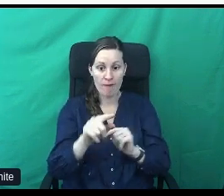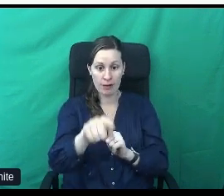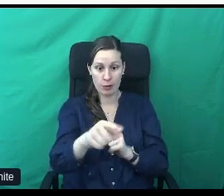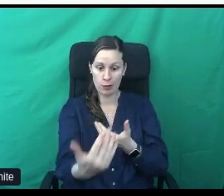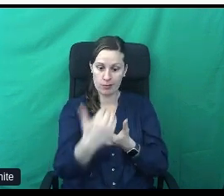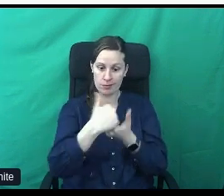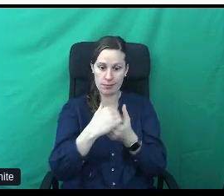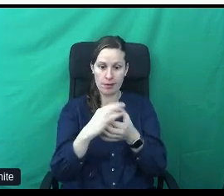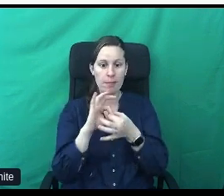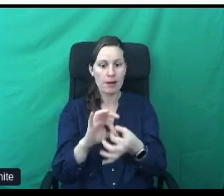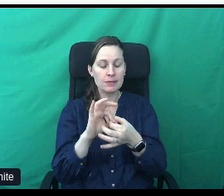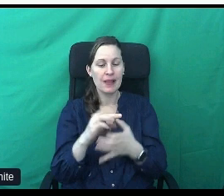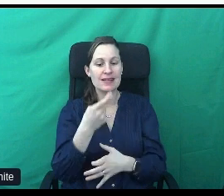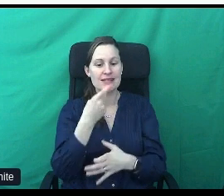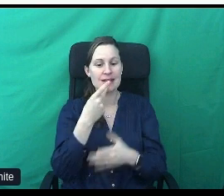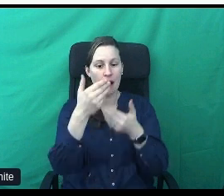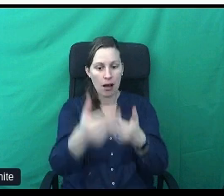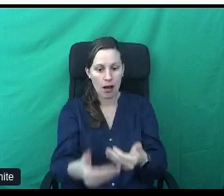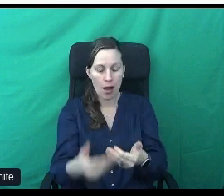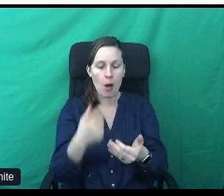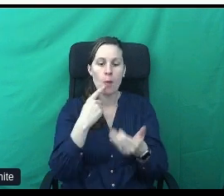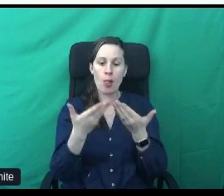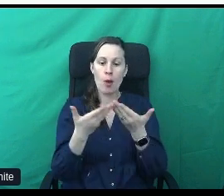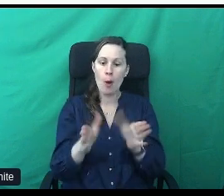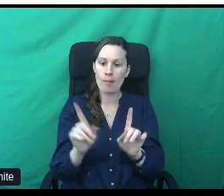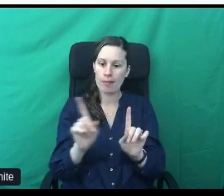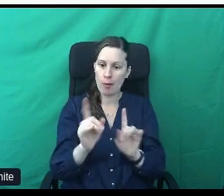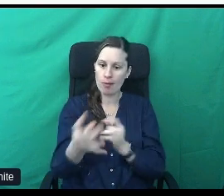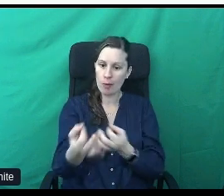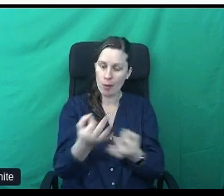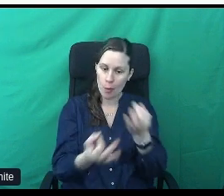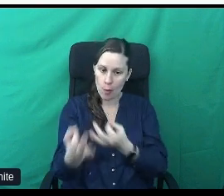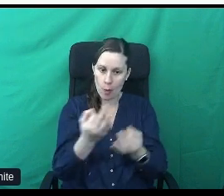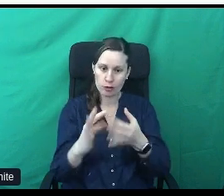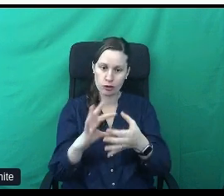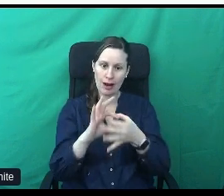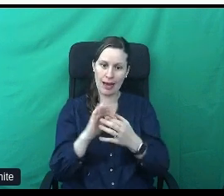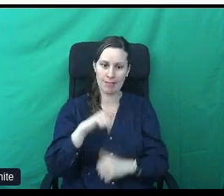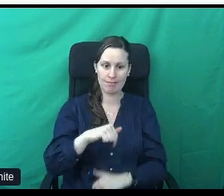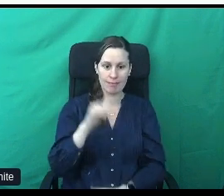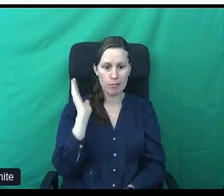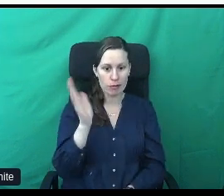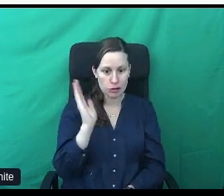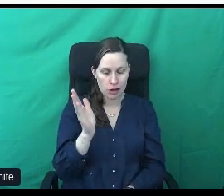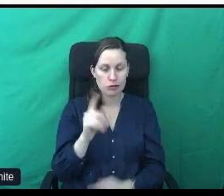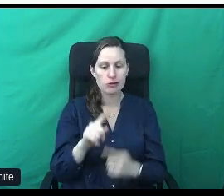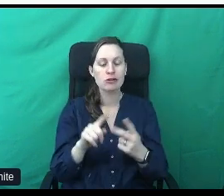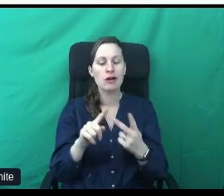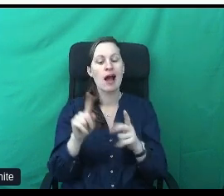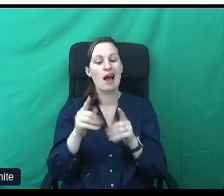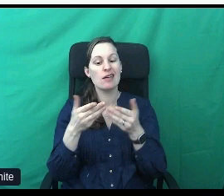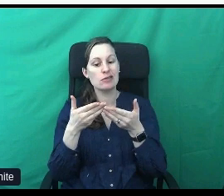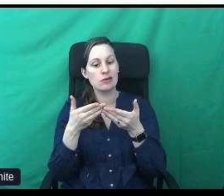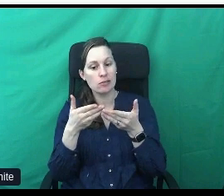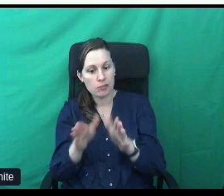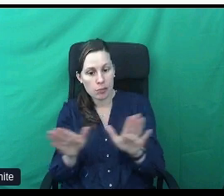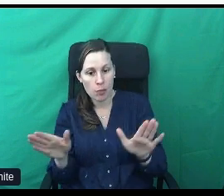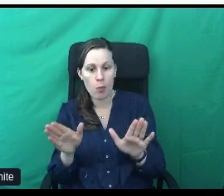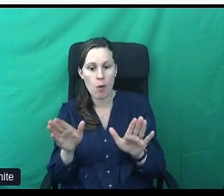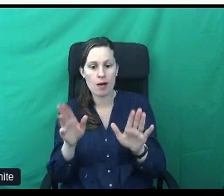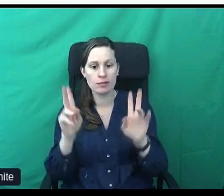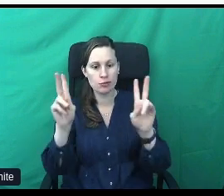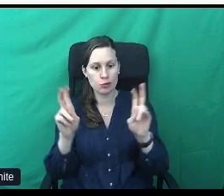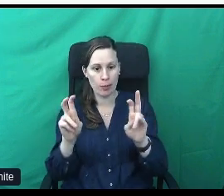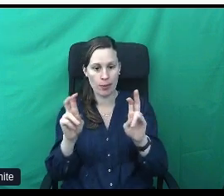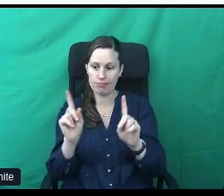part, when the floor will be opened up for any questions you have on our presentation, as well as on the wider discussion on the topic of providing